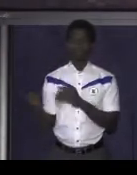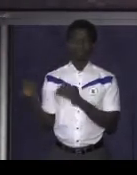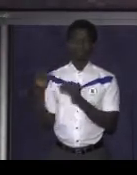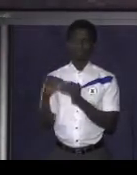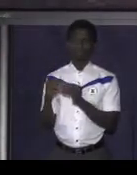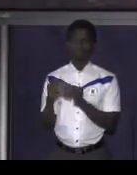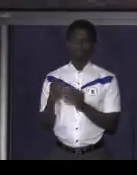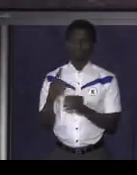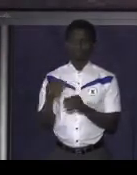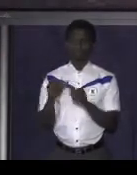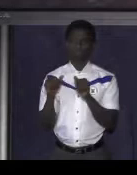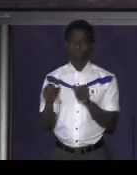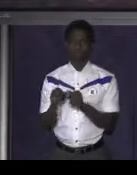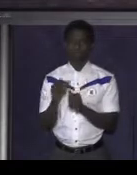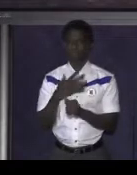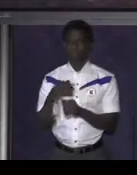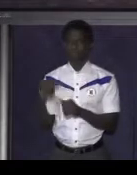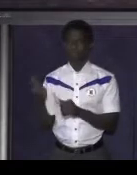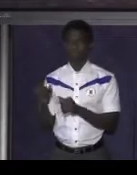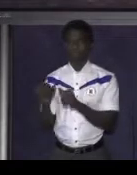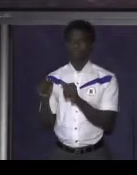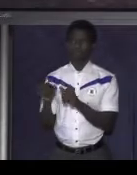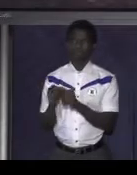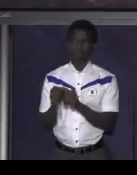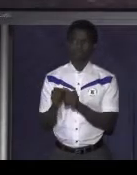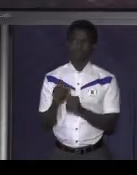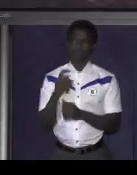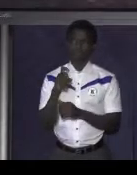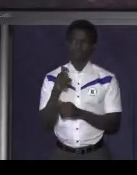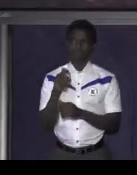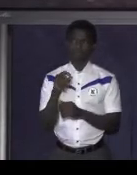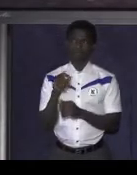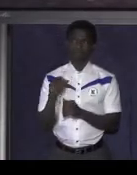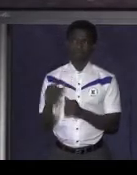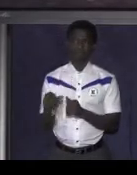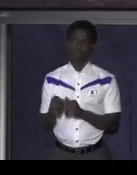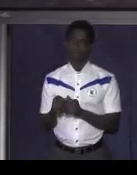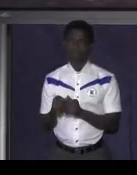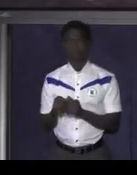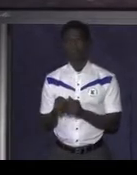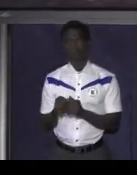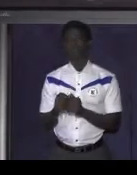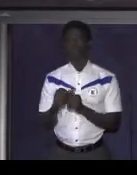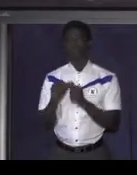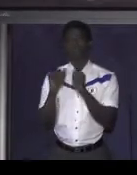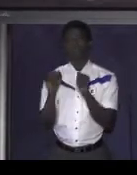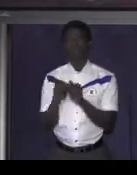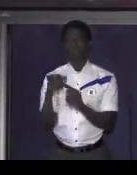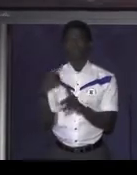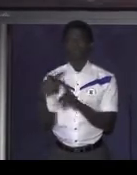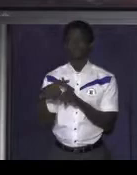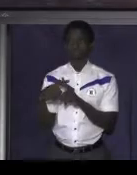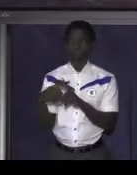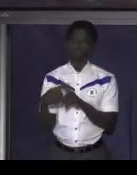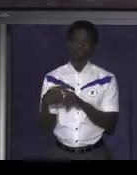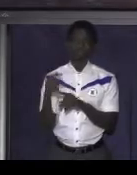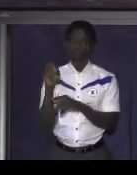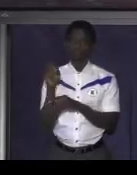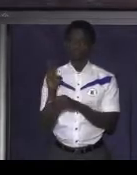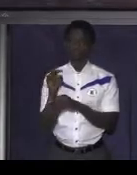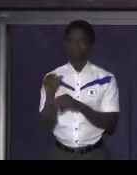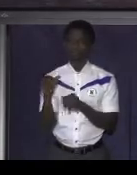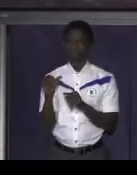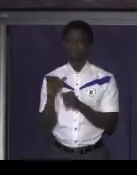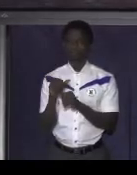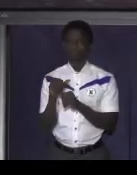and that one squared. So that means that x squared plus 12 squared will give us the longest side squared, and